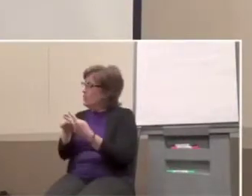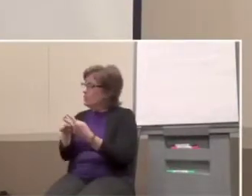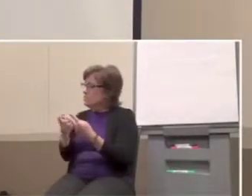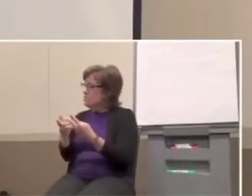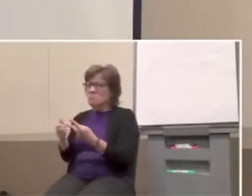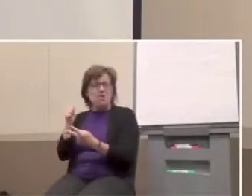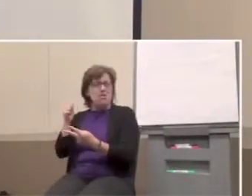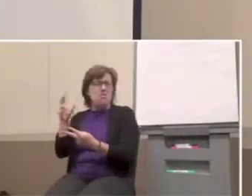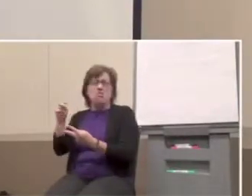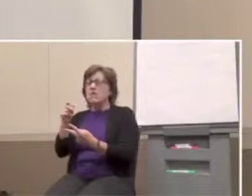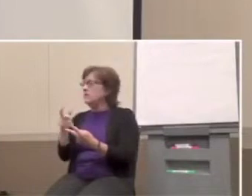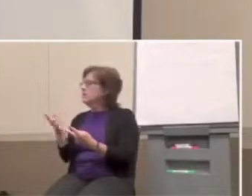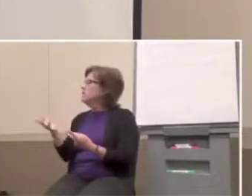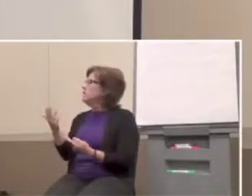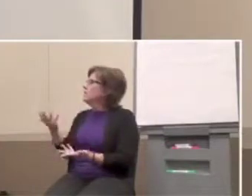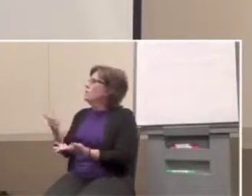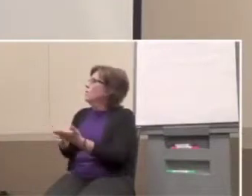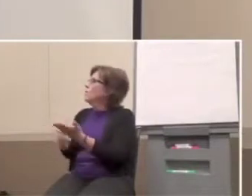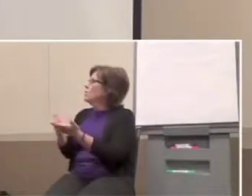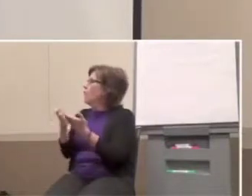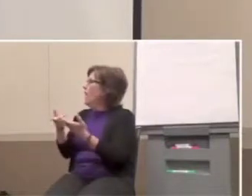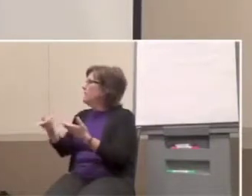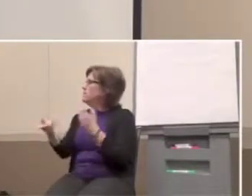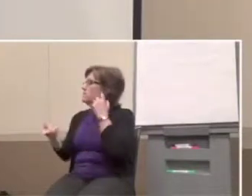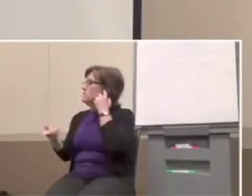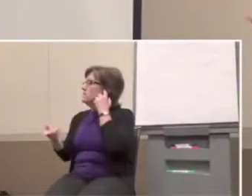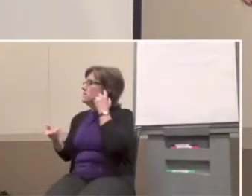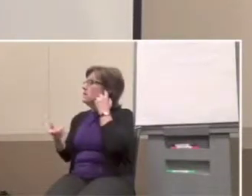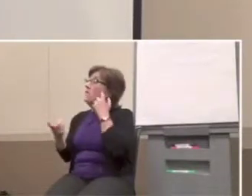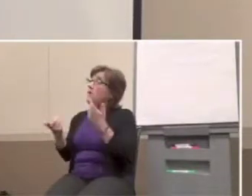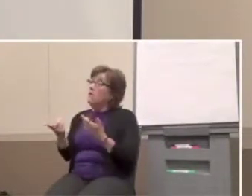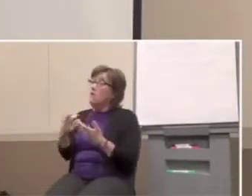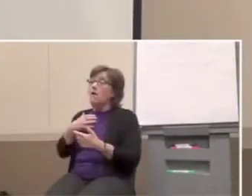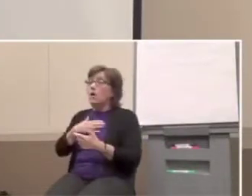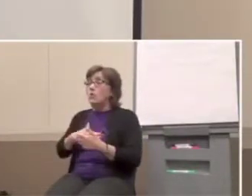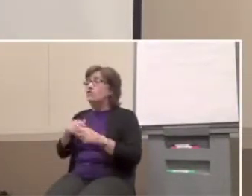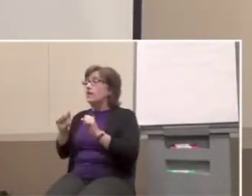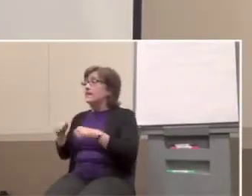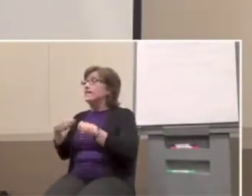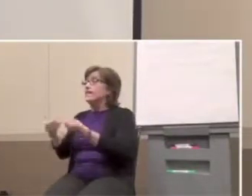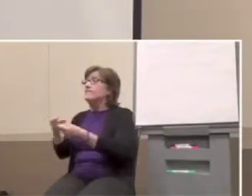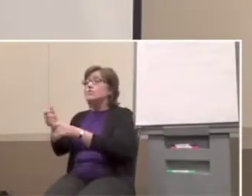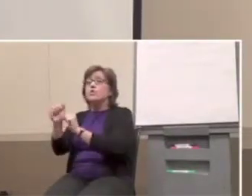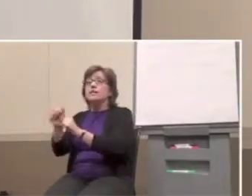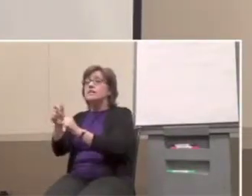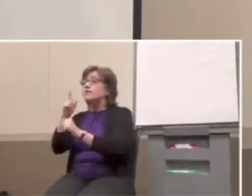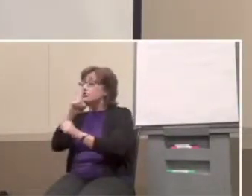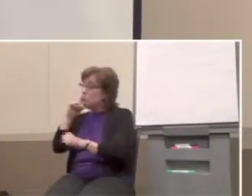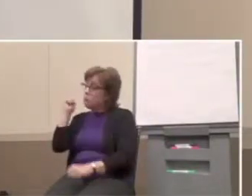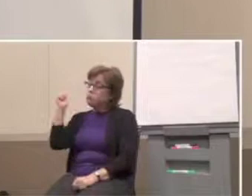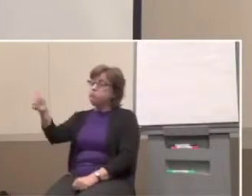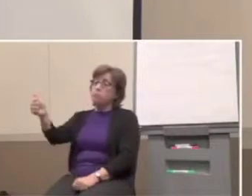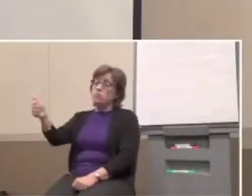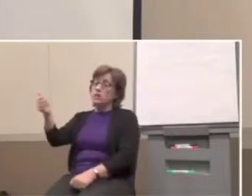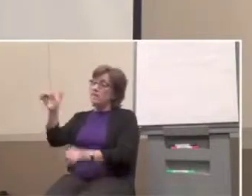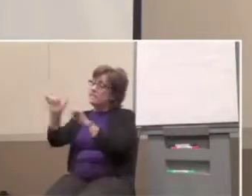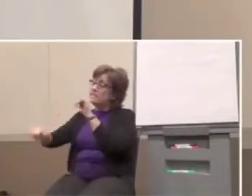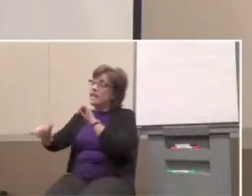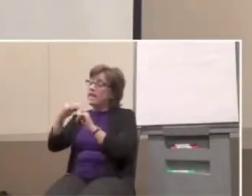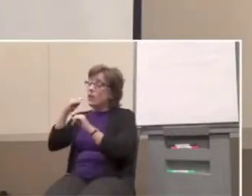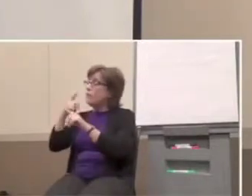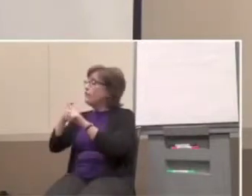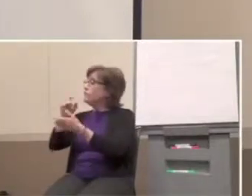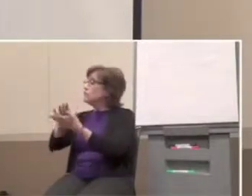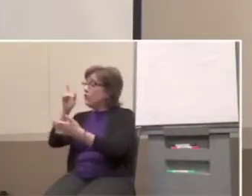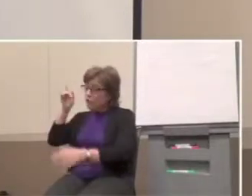you like to be able to do? I wish I can give you the ability to decide whatever you want to do. I wish I could tell you you could stay home from school forever.